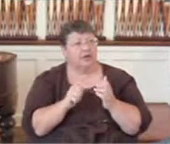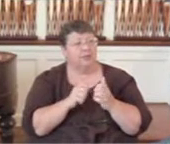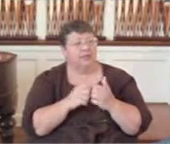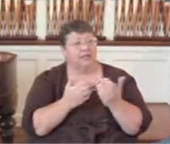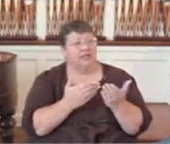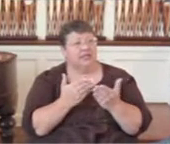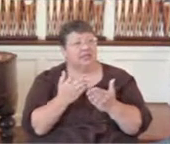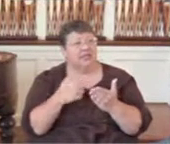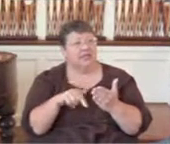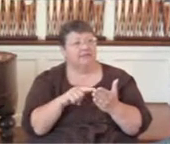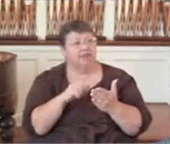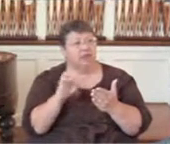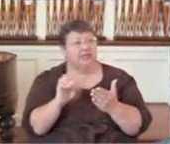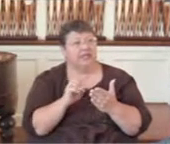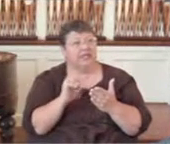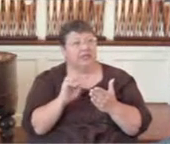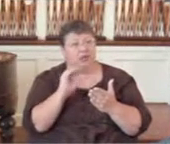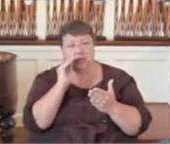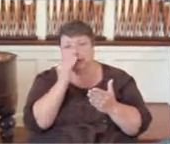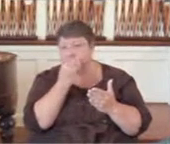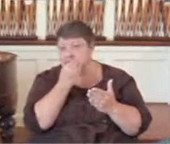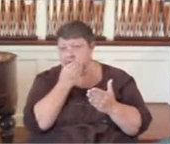So lots of ways you can become involved.